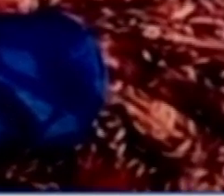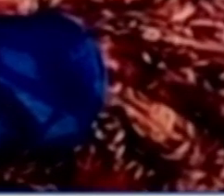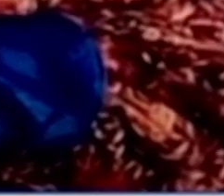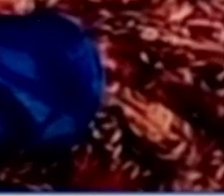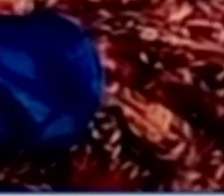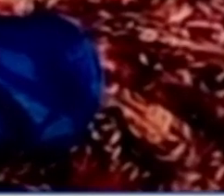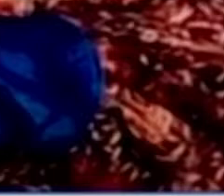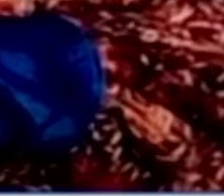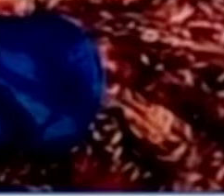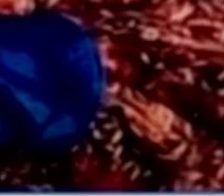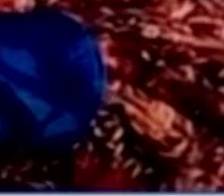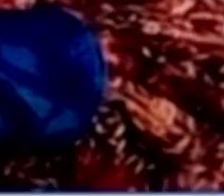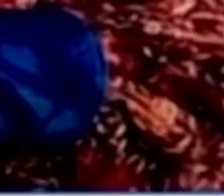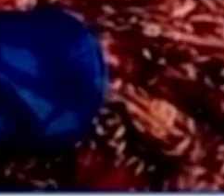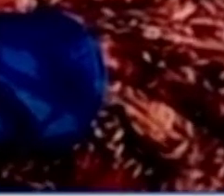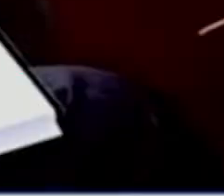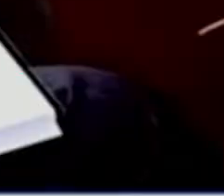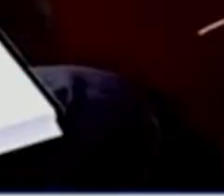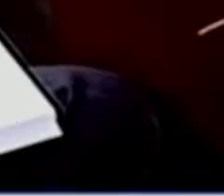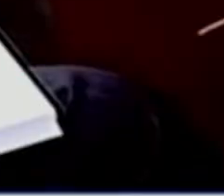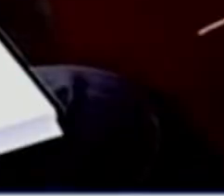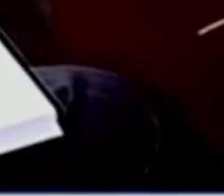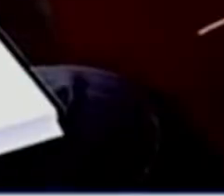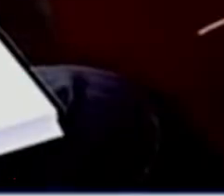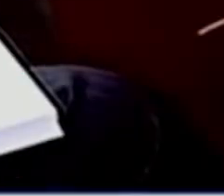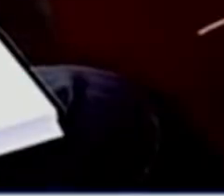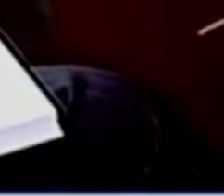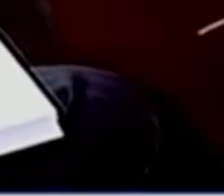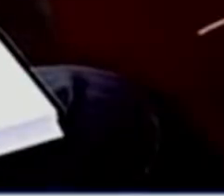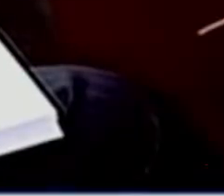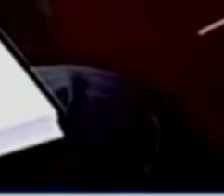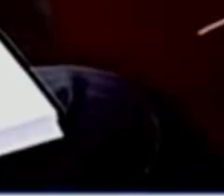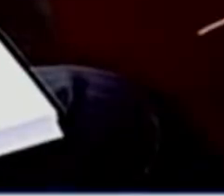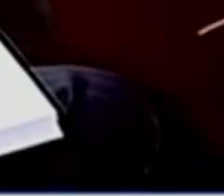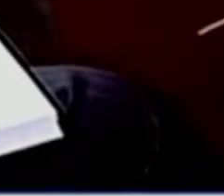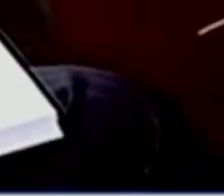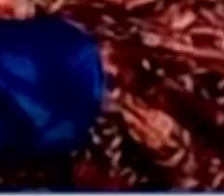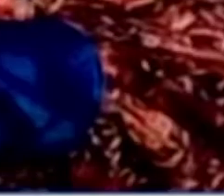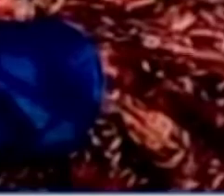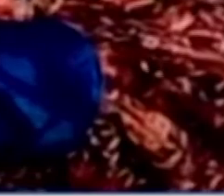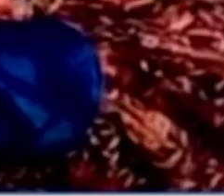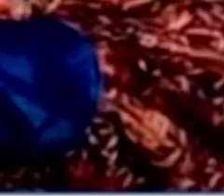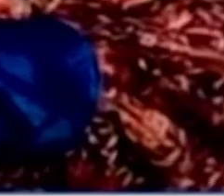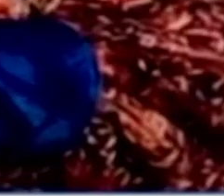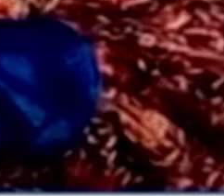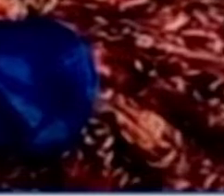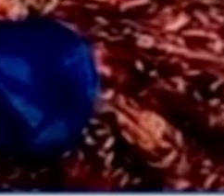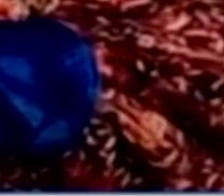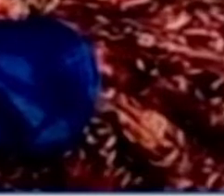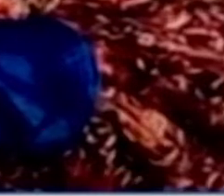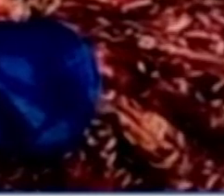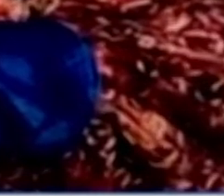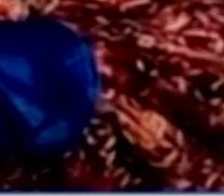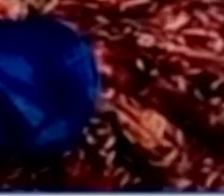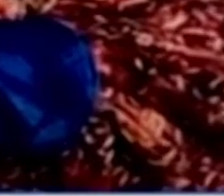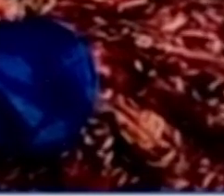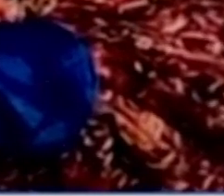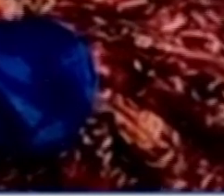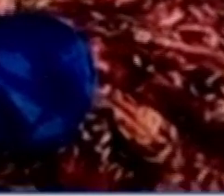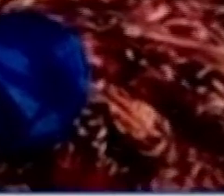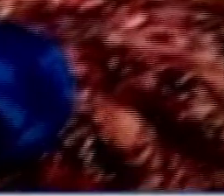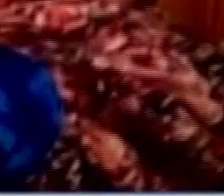Female. Female. Job Group L. Job Group L. Job Group L is still a very junior job